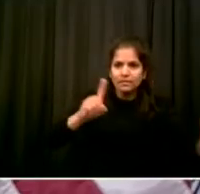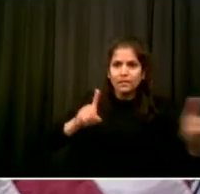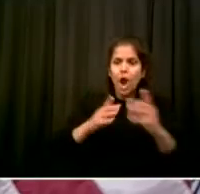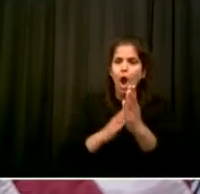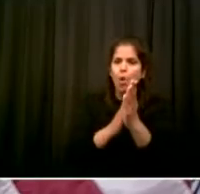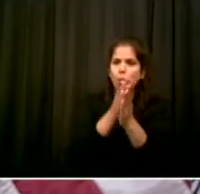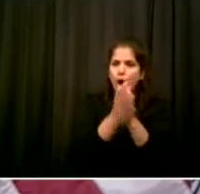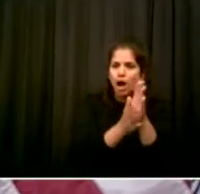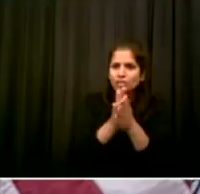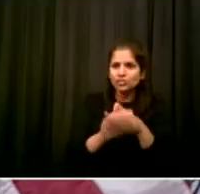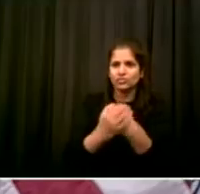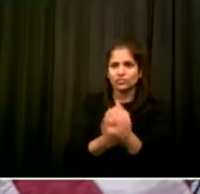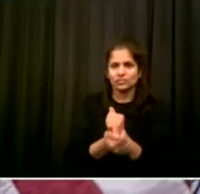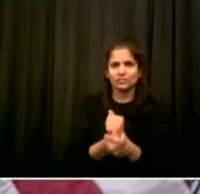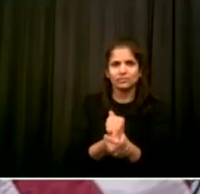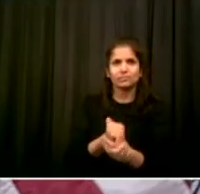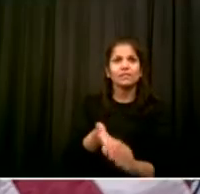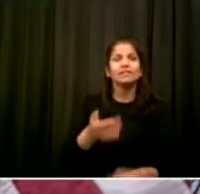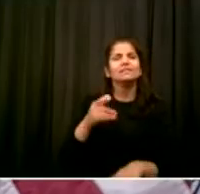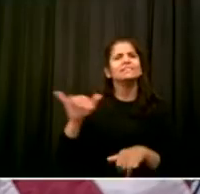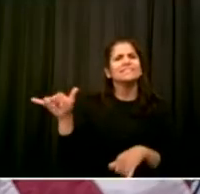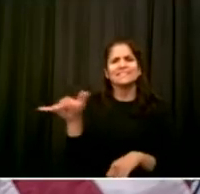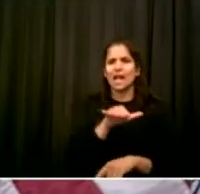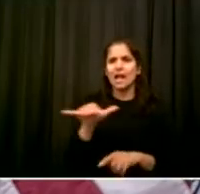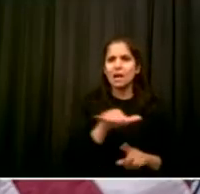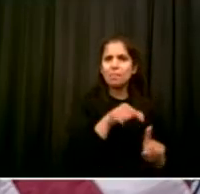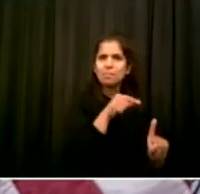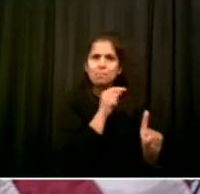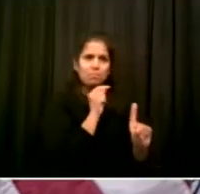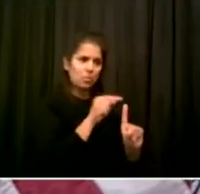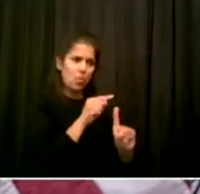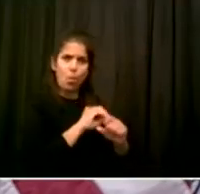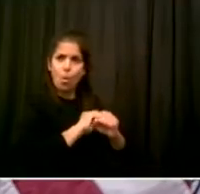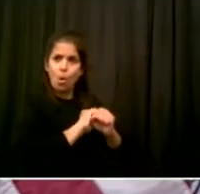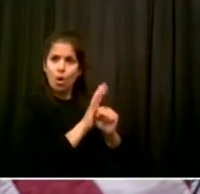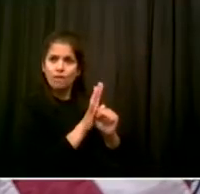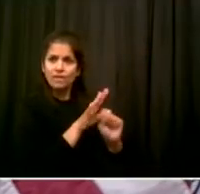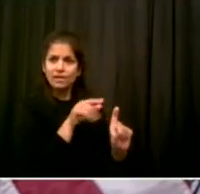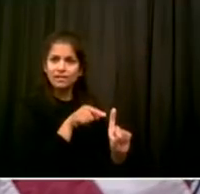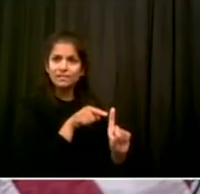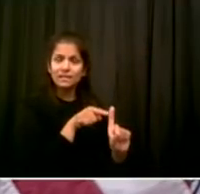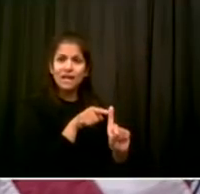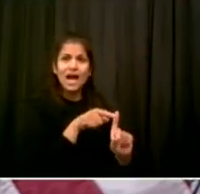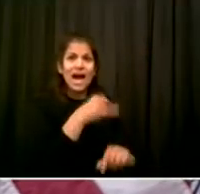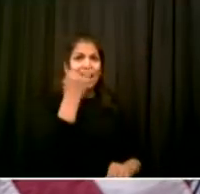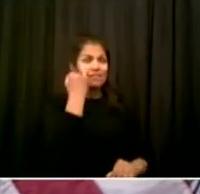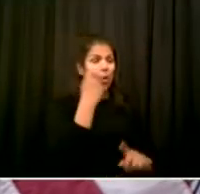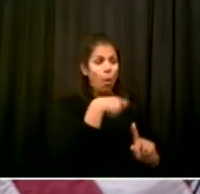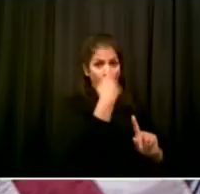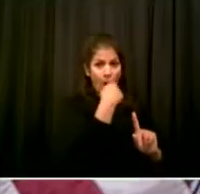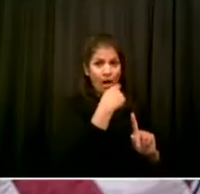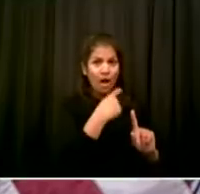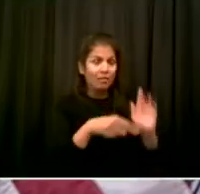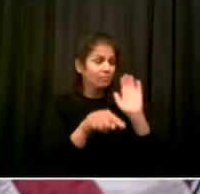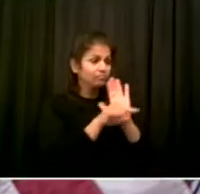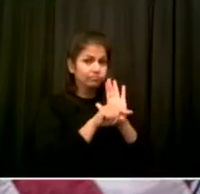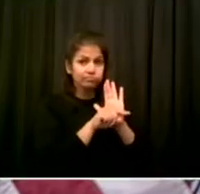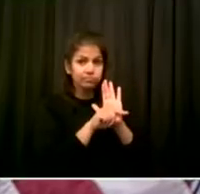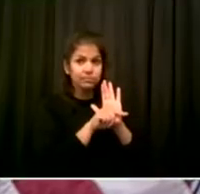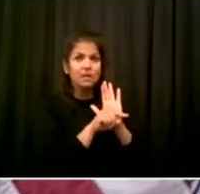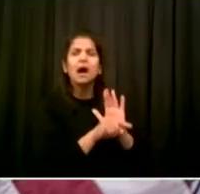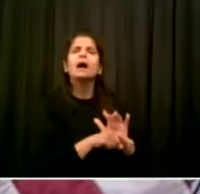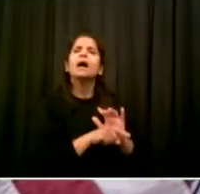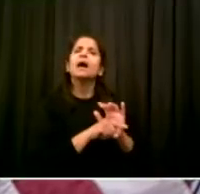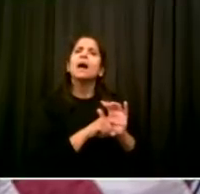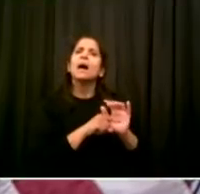mean ball game over. It means at that moment you don't have the disease. But you still should take all the other precautions because that's what keeps people